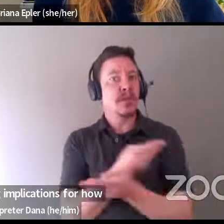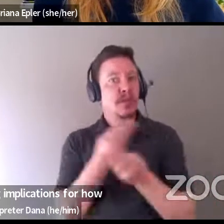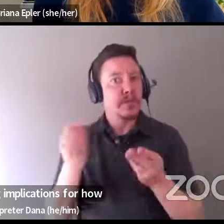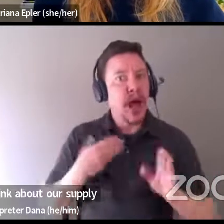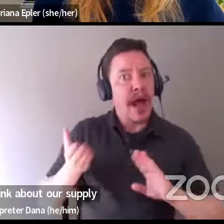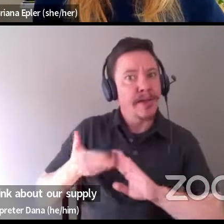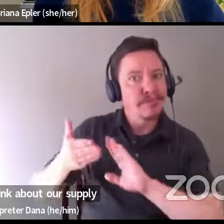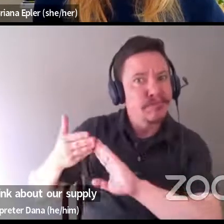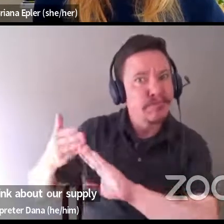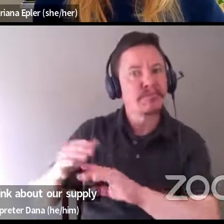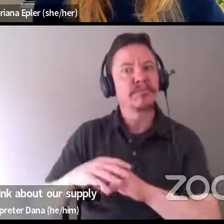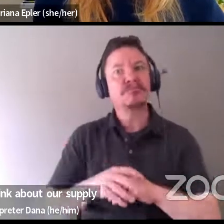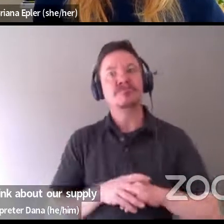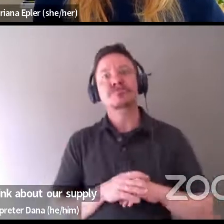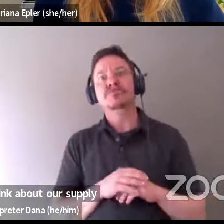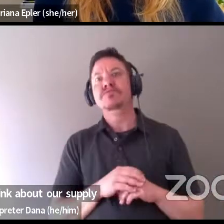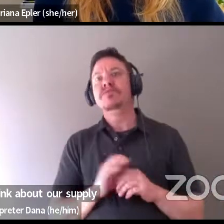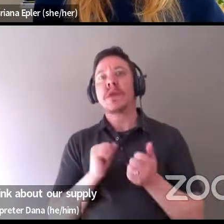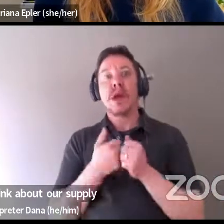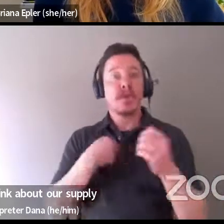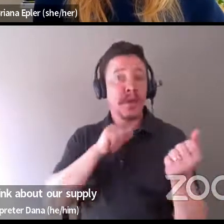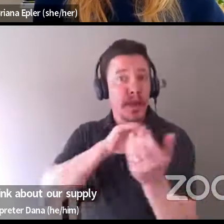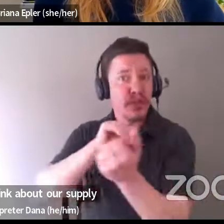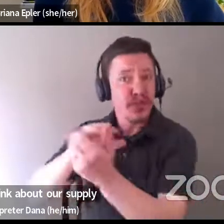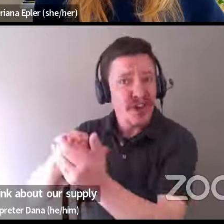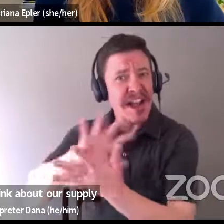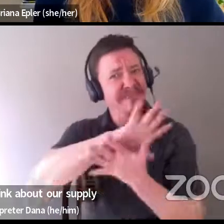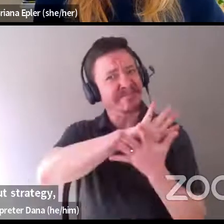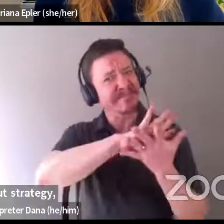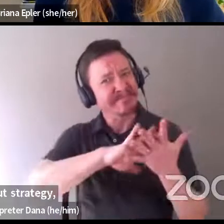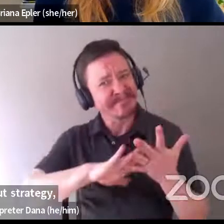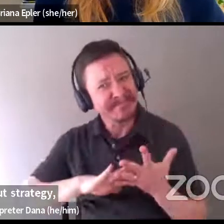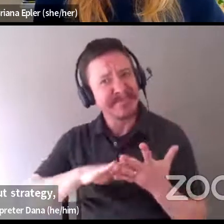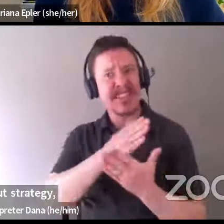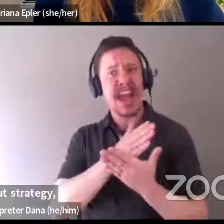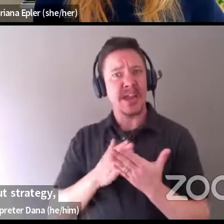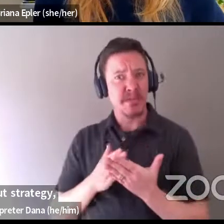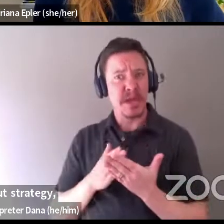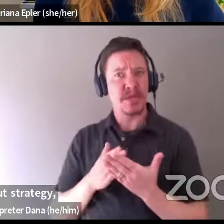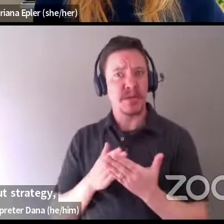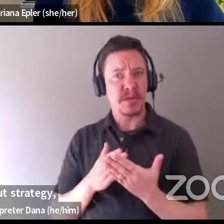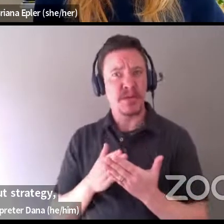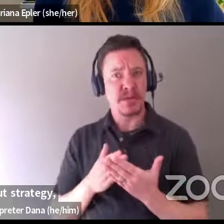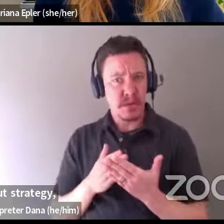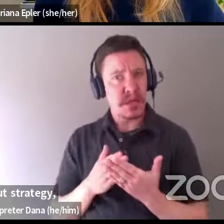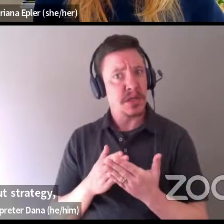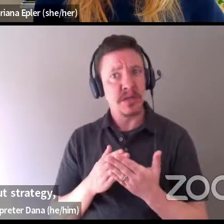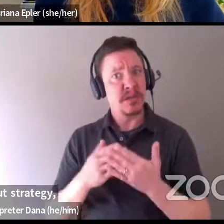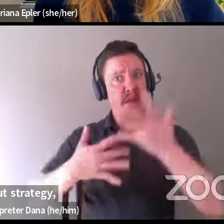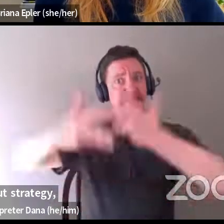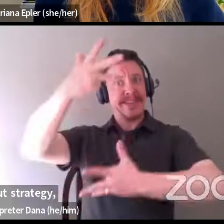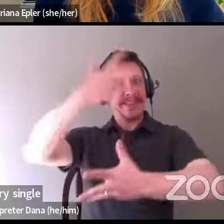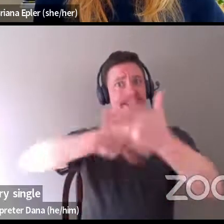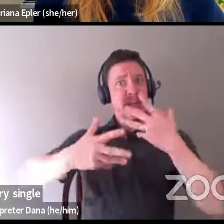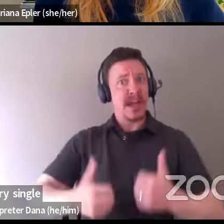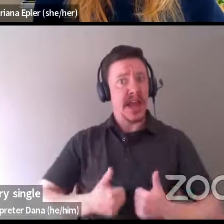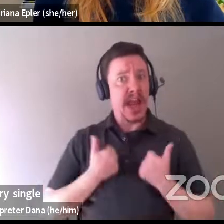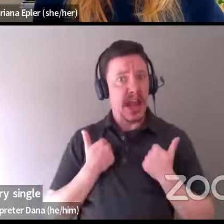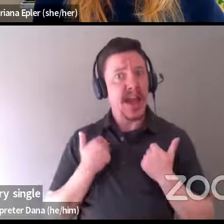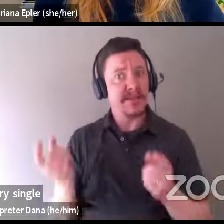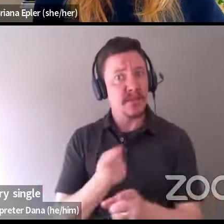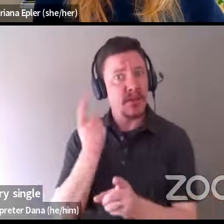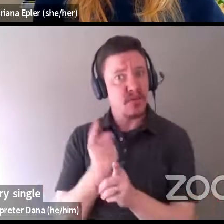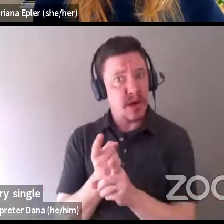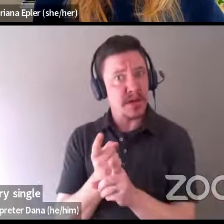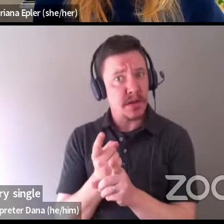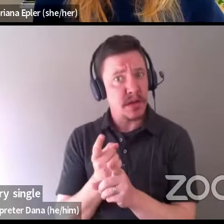about strategy, how we think about every single aspect of society and life, right? And so